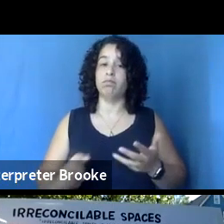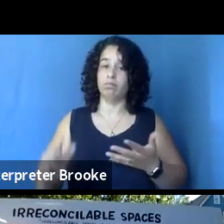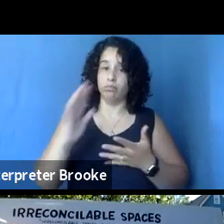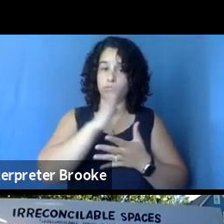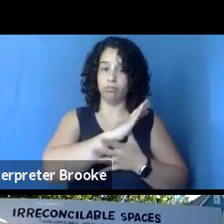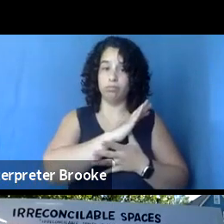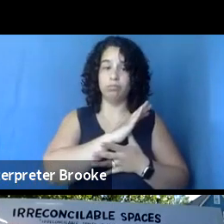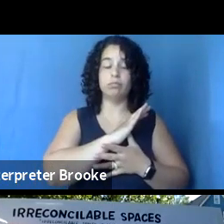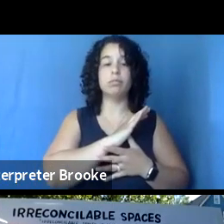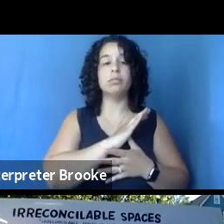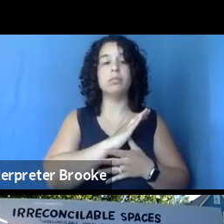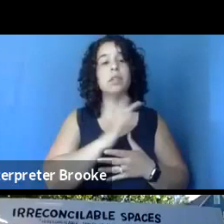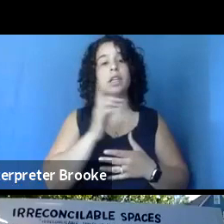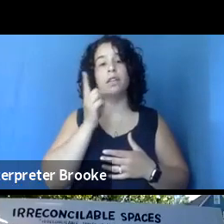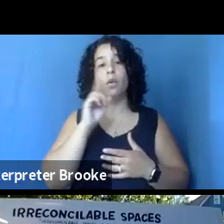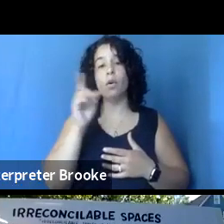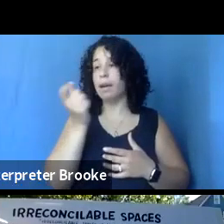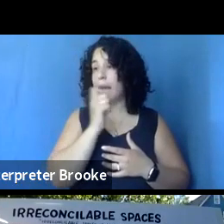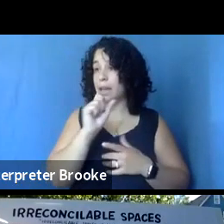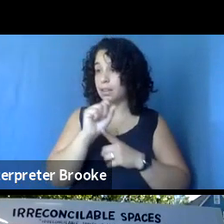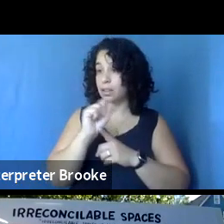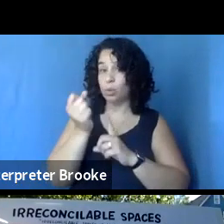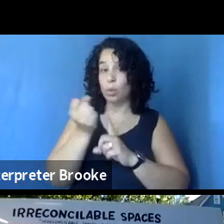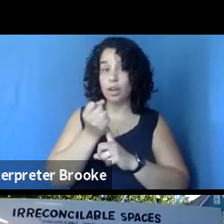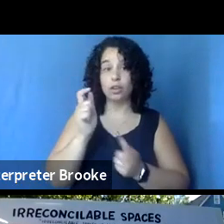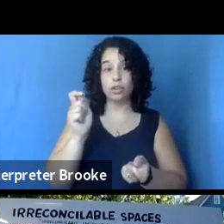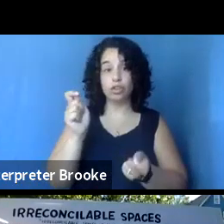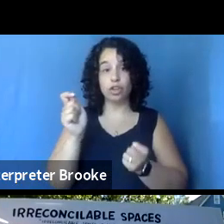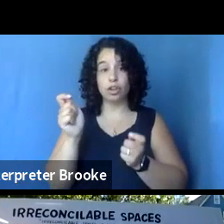to shifting circumstances.